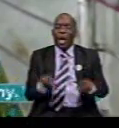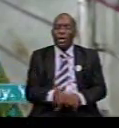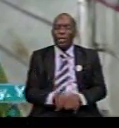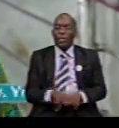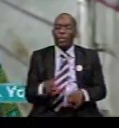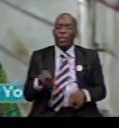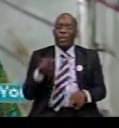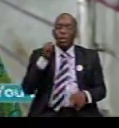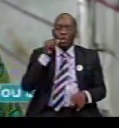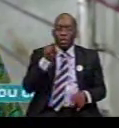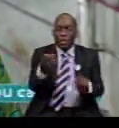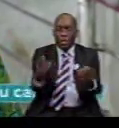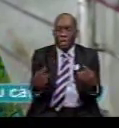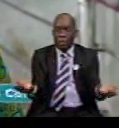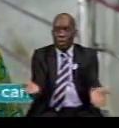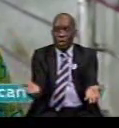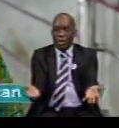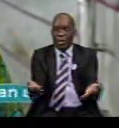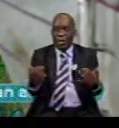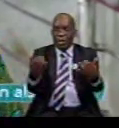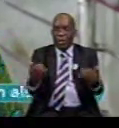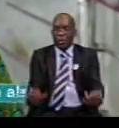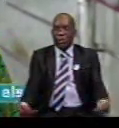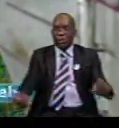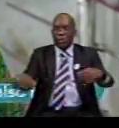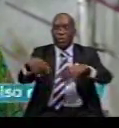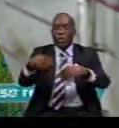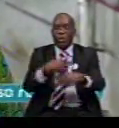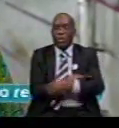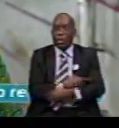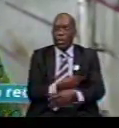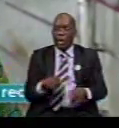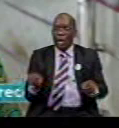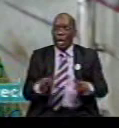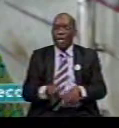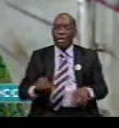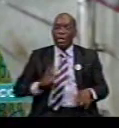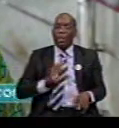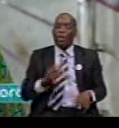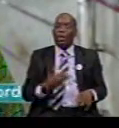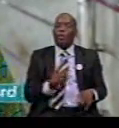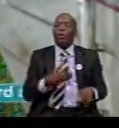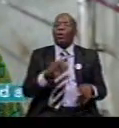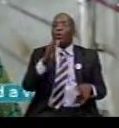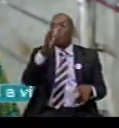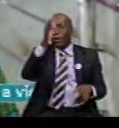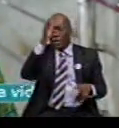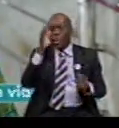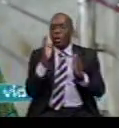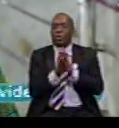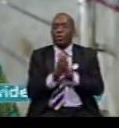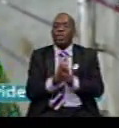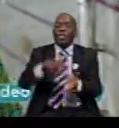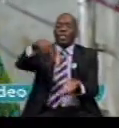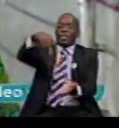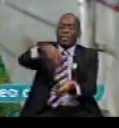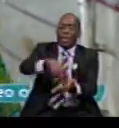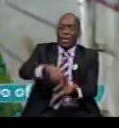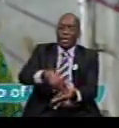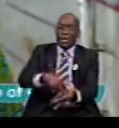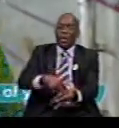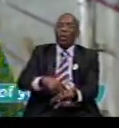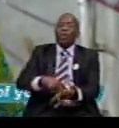loni bi baba wa te gba adura tan ni kana ro pe ki kaluku fowo mu bi tin